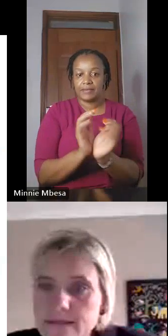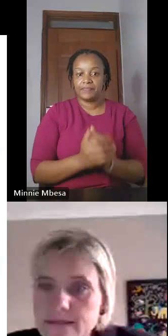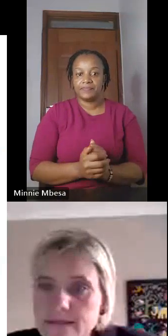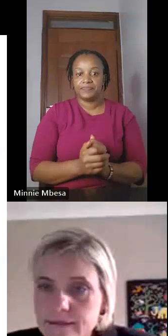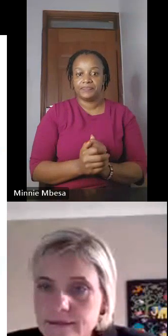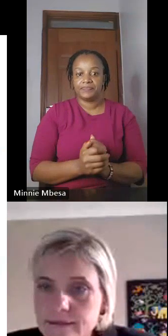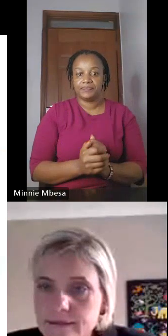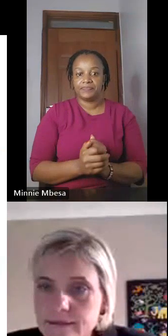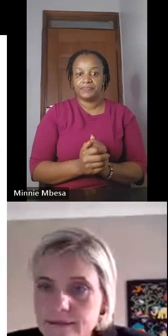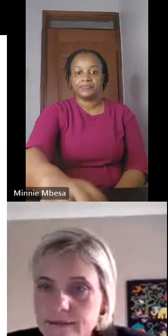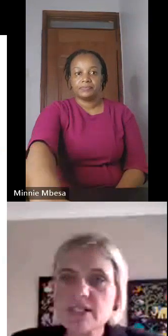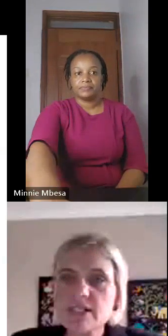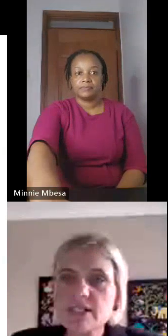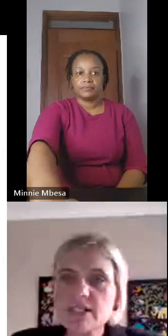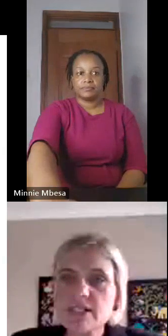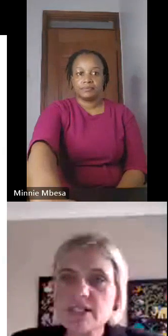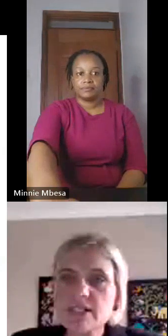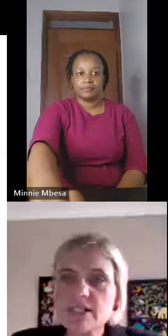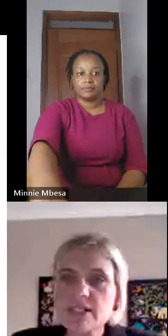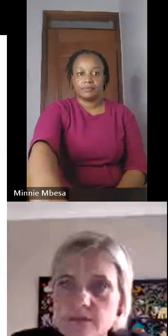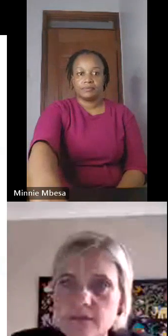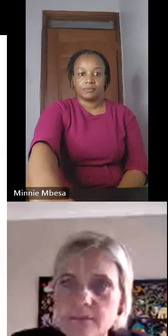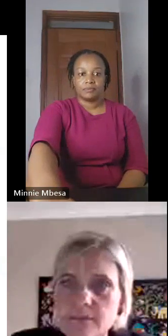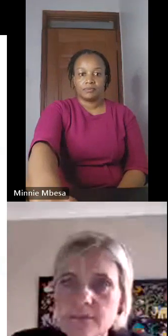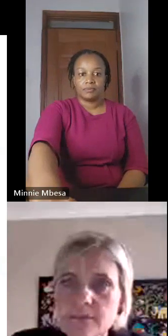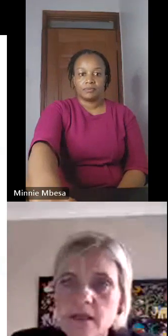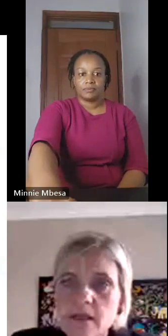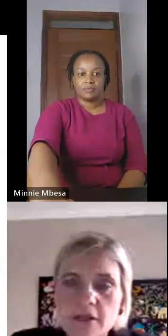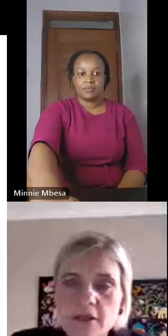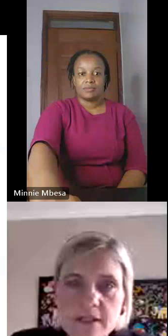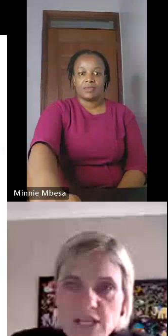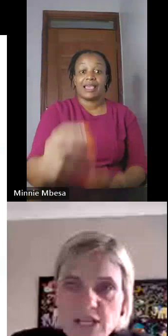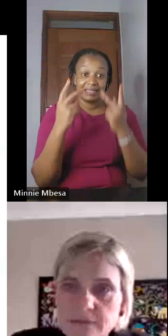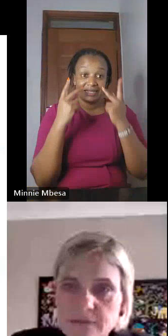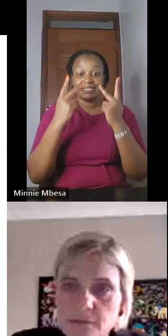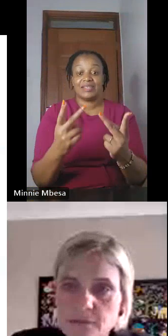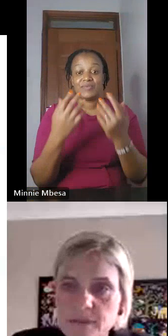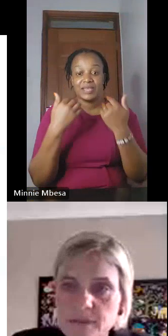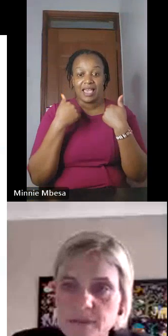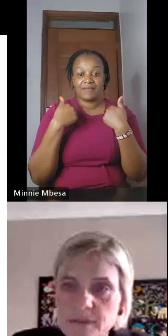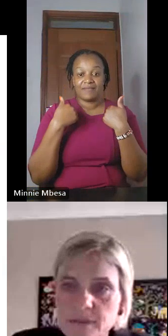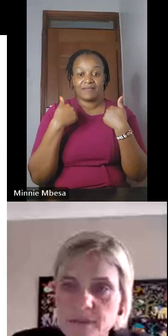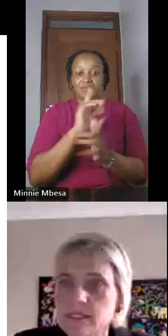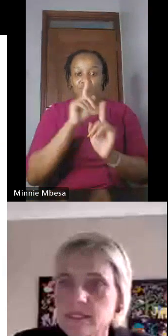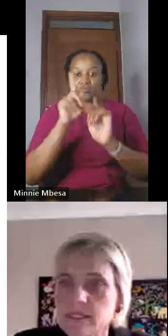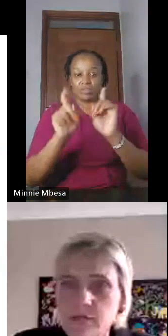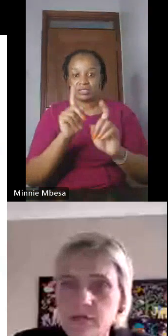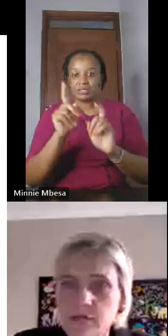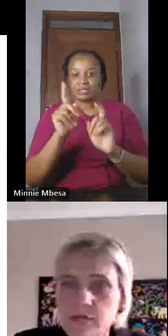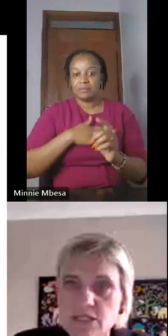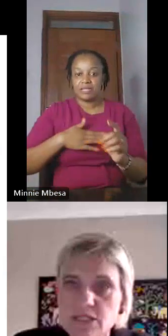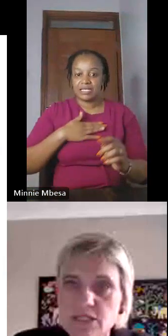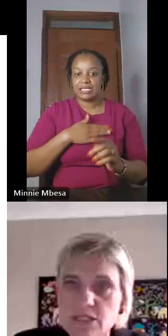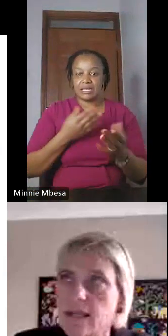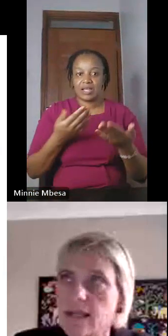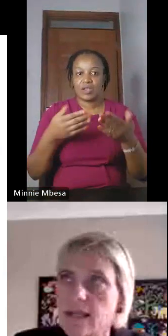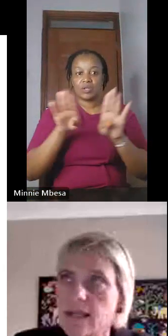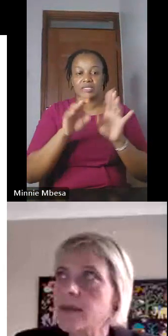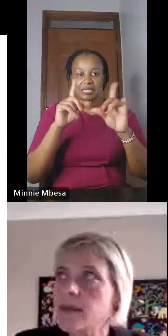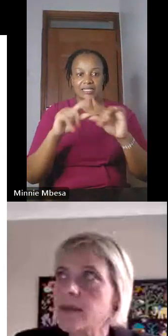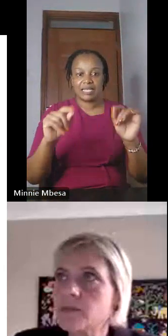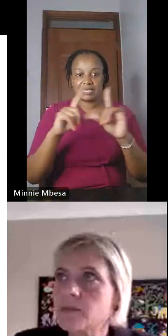I see there's some questions. Mel, can I ask you just to close the chat for a moment, just so we can go through the presentations,